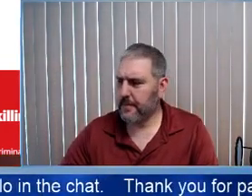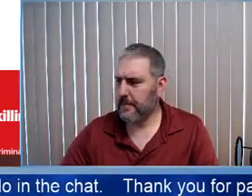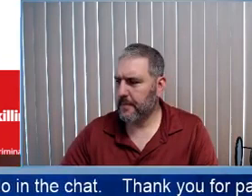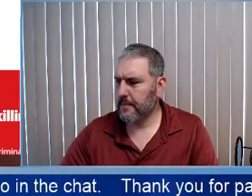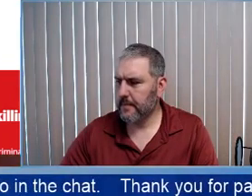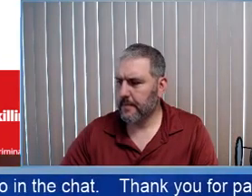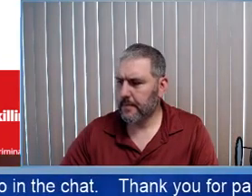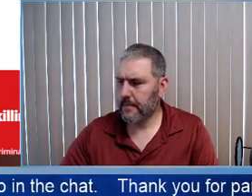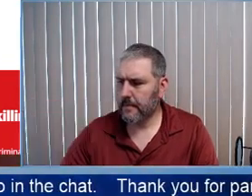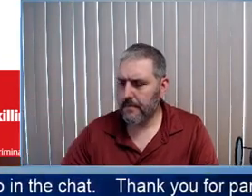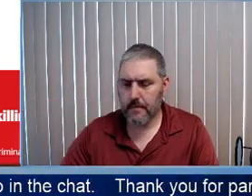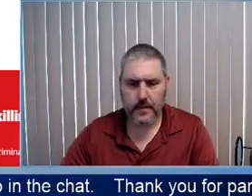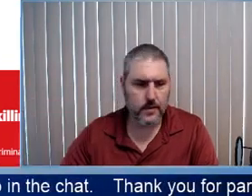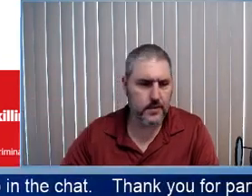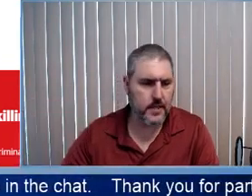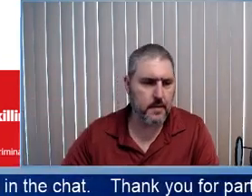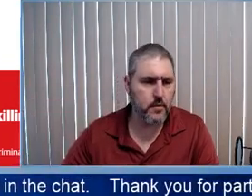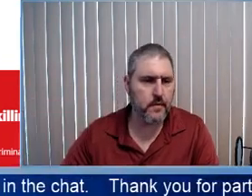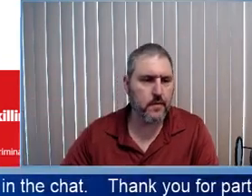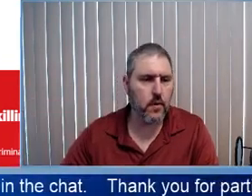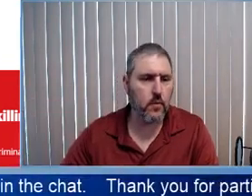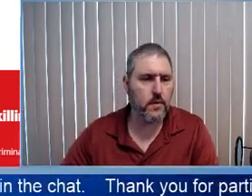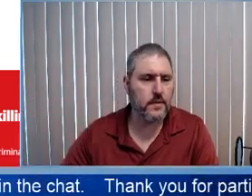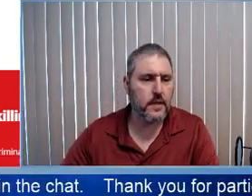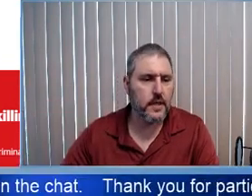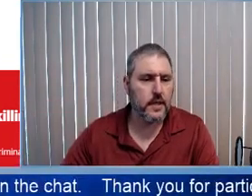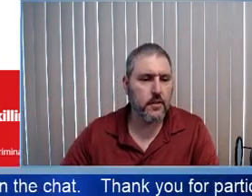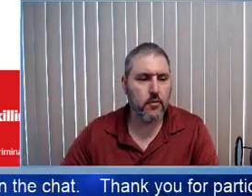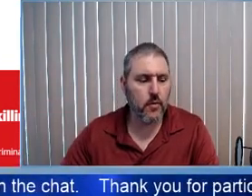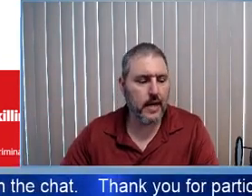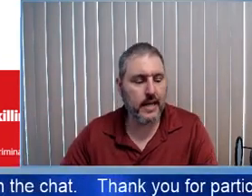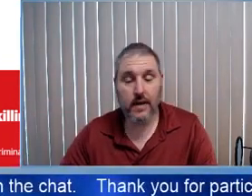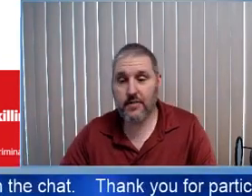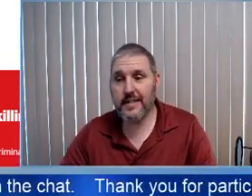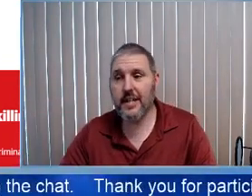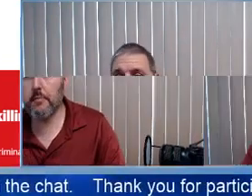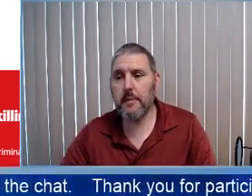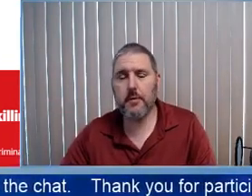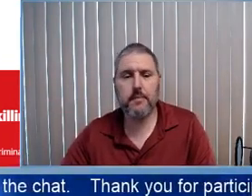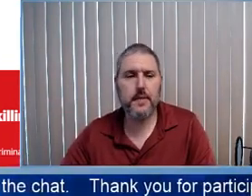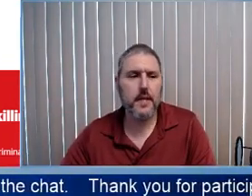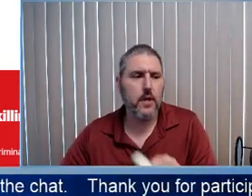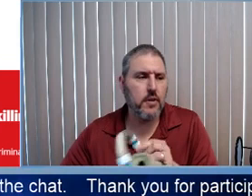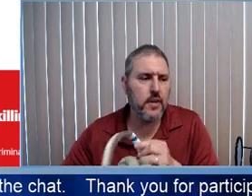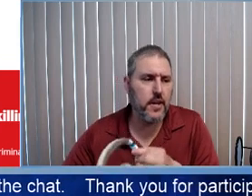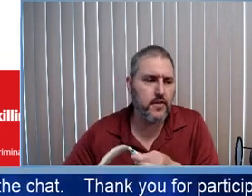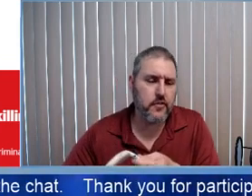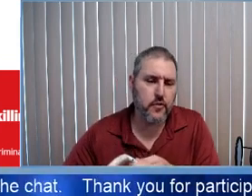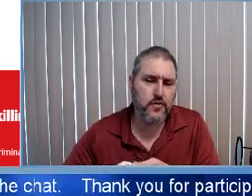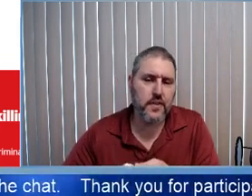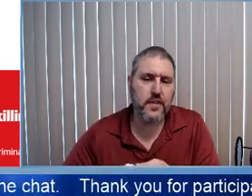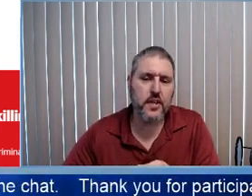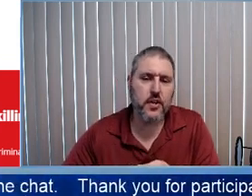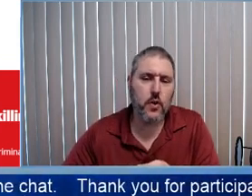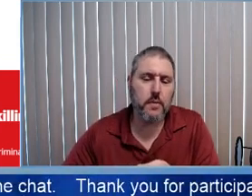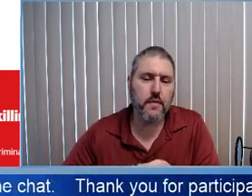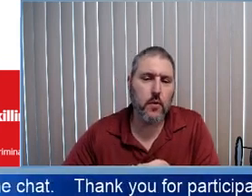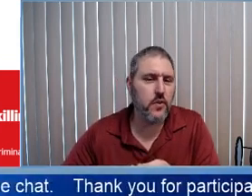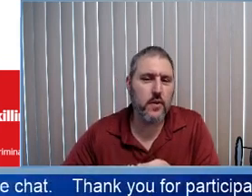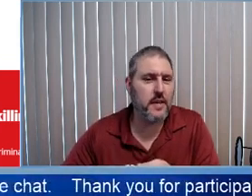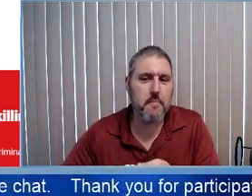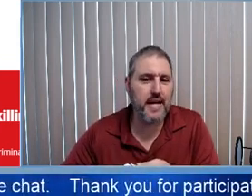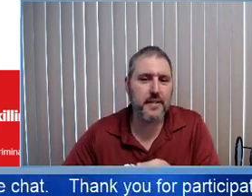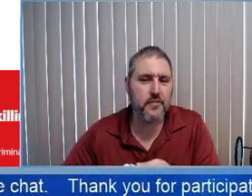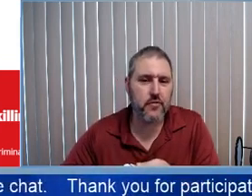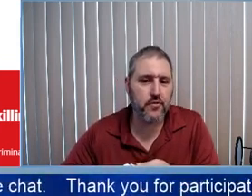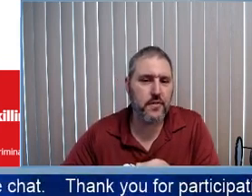good. You just keep moving forward. You do right now. That's what I tell people. When you hear the truth and you didn't know it before,